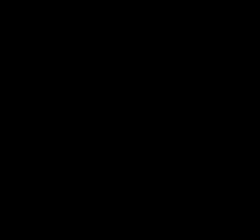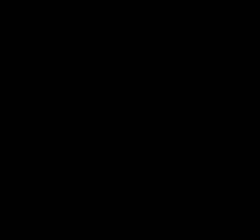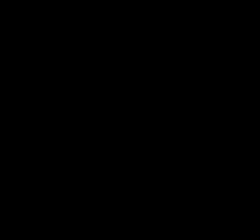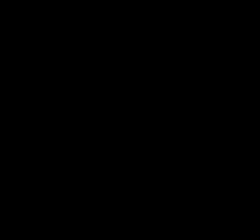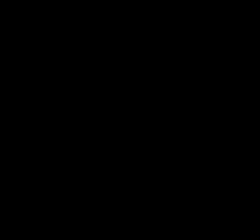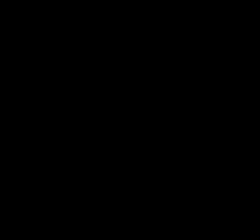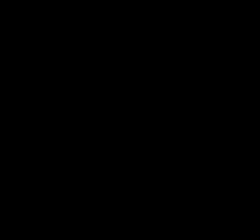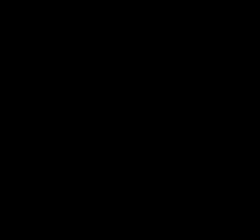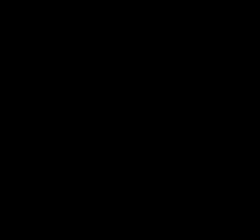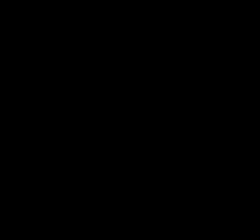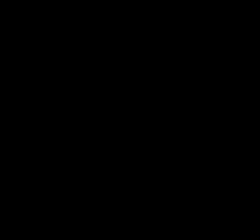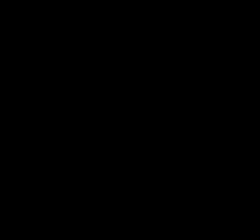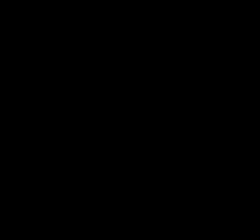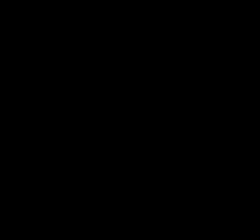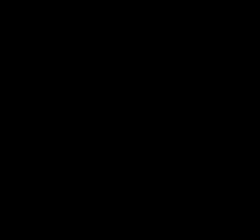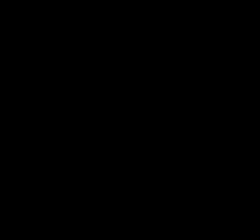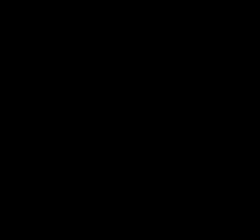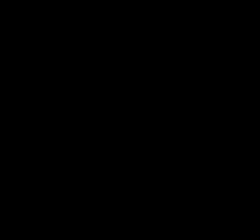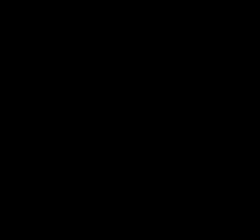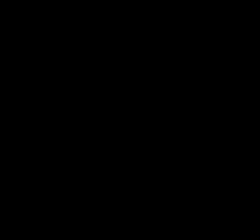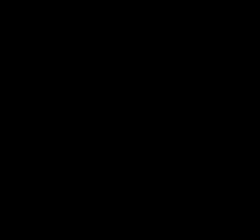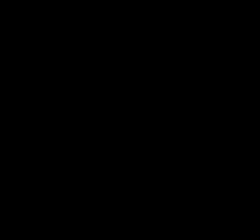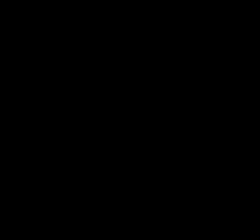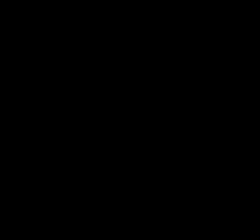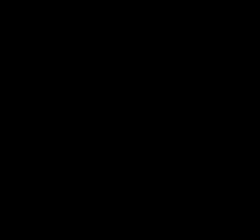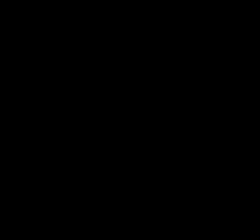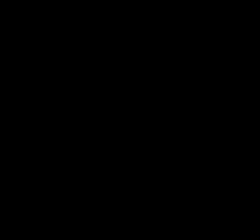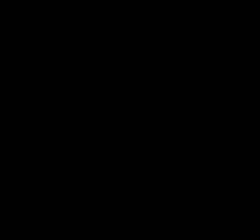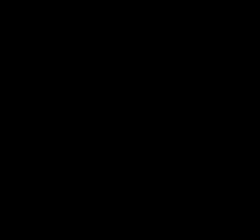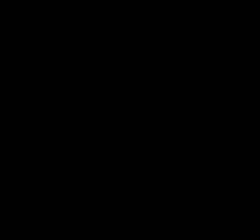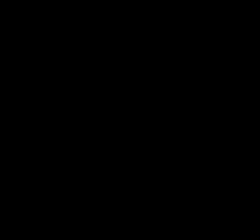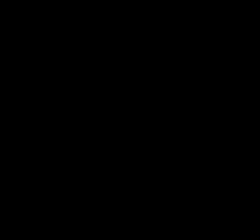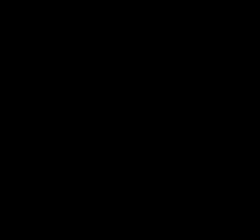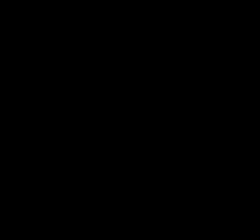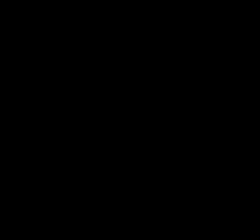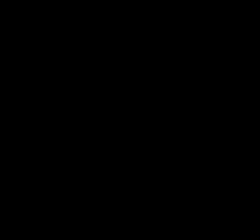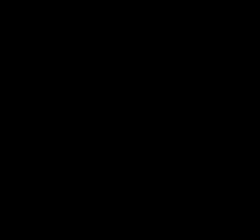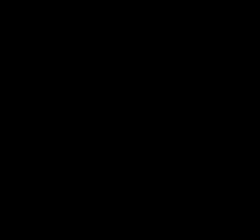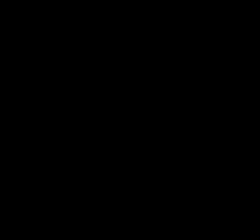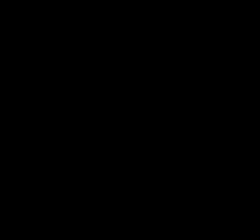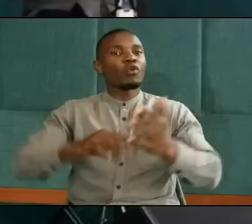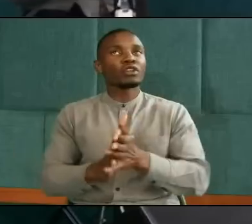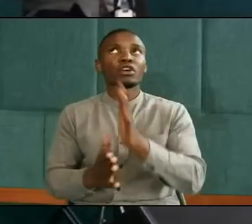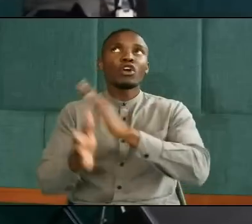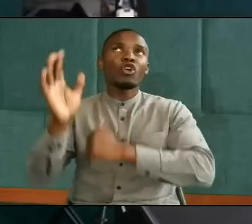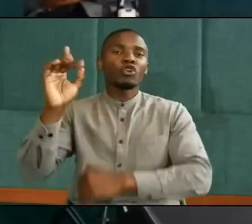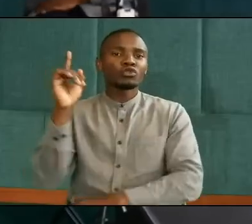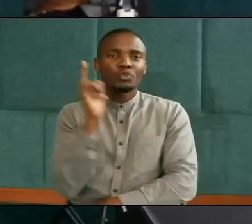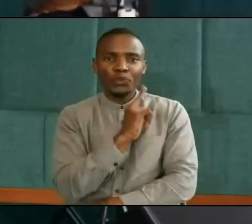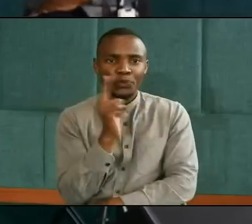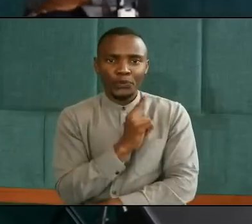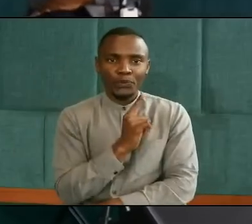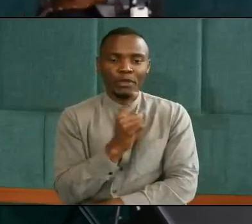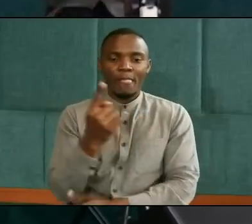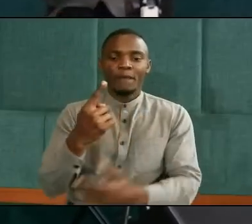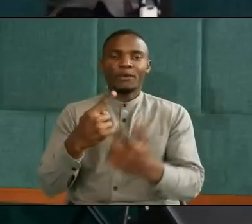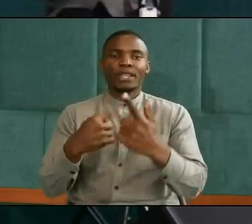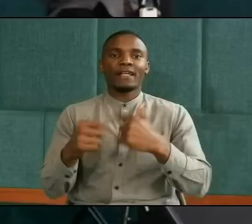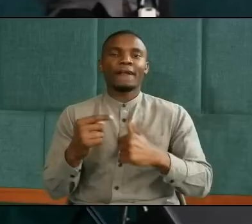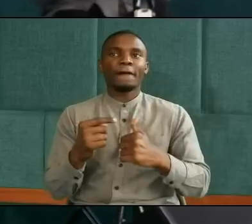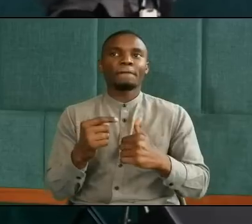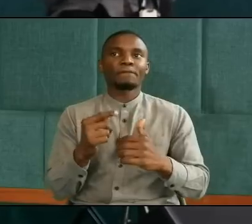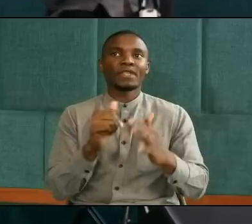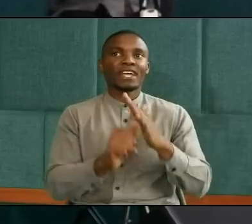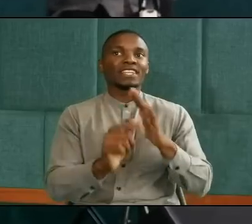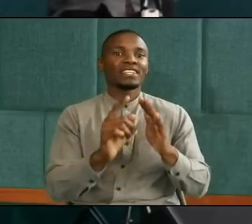conclude, seal number 6, the great day of God's wrath comes under seal